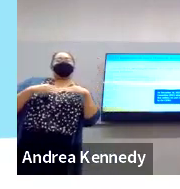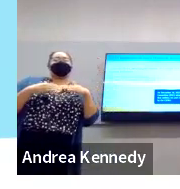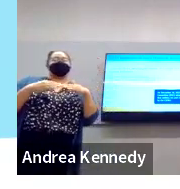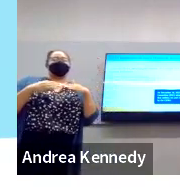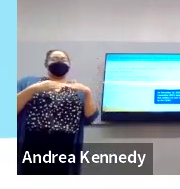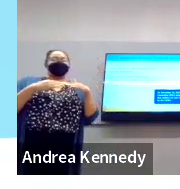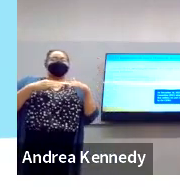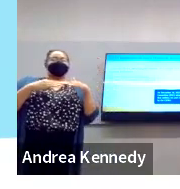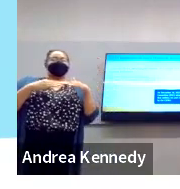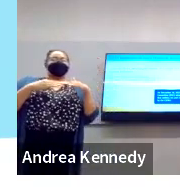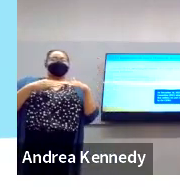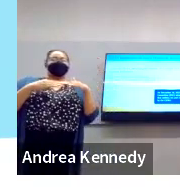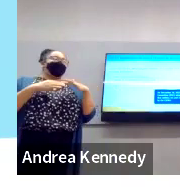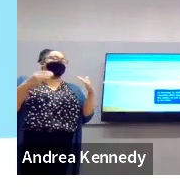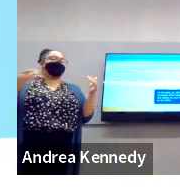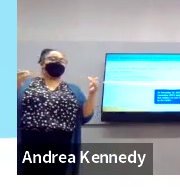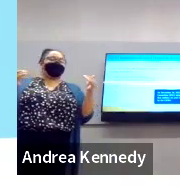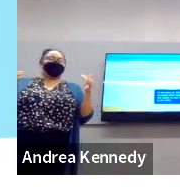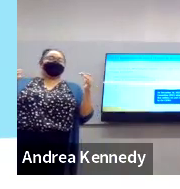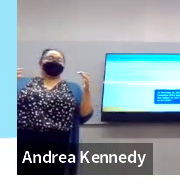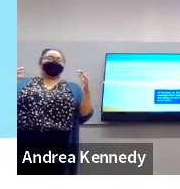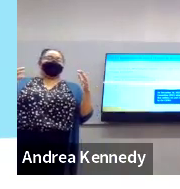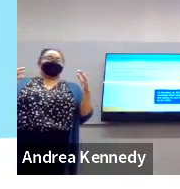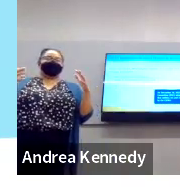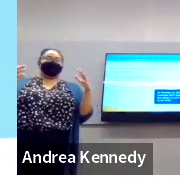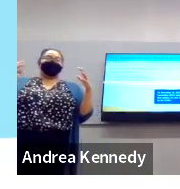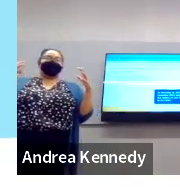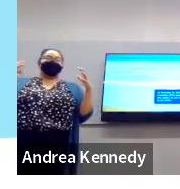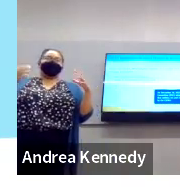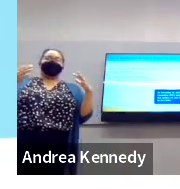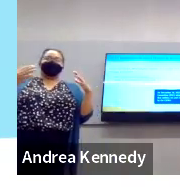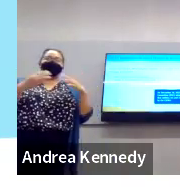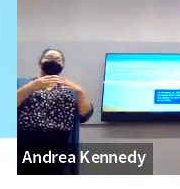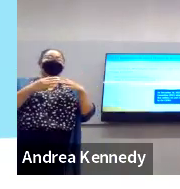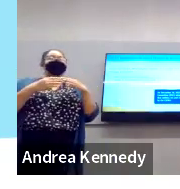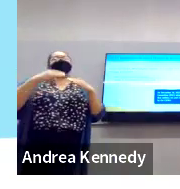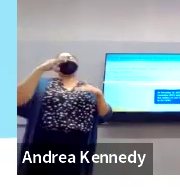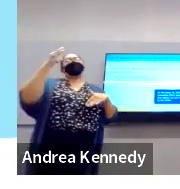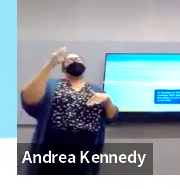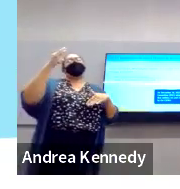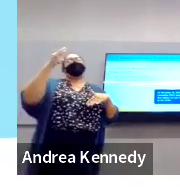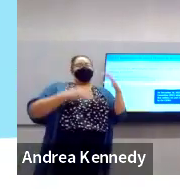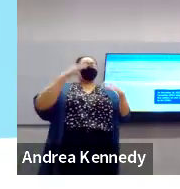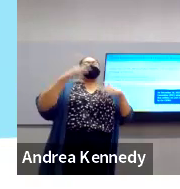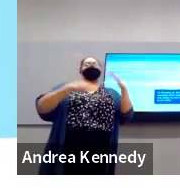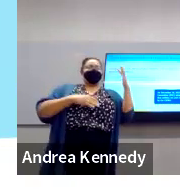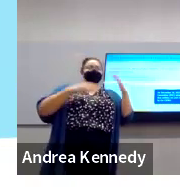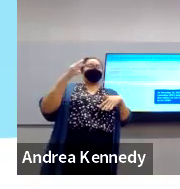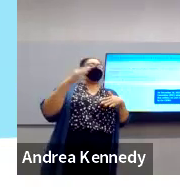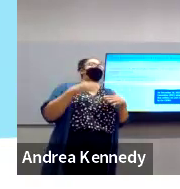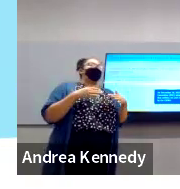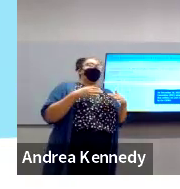really why we have to do this one-time utility petition process so that there's no longer